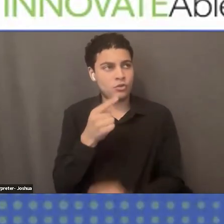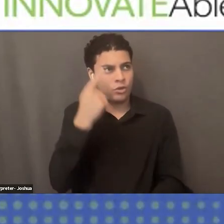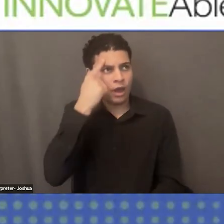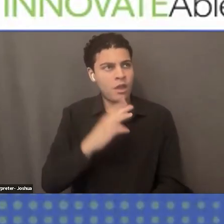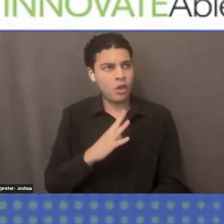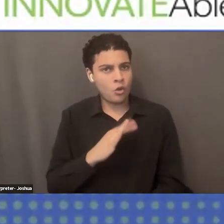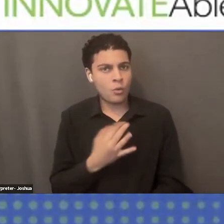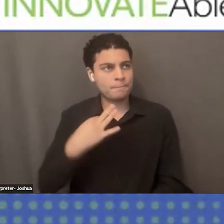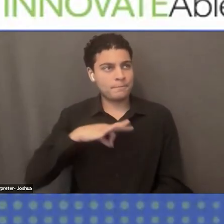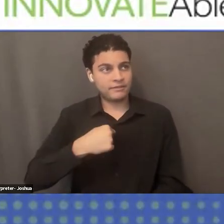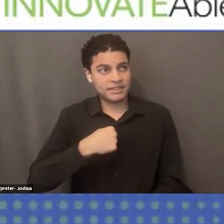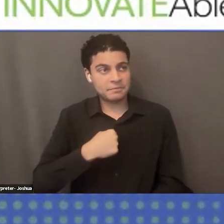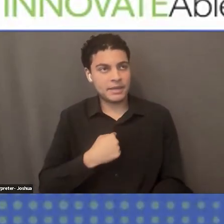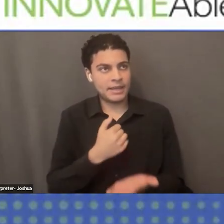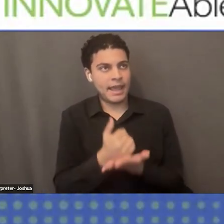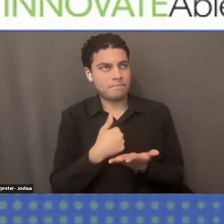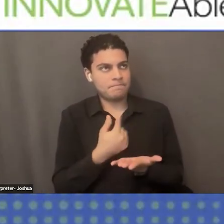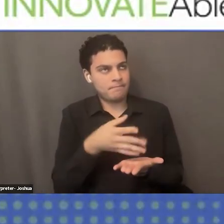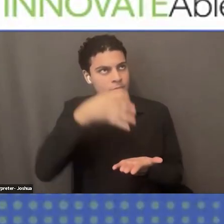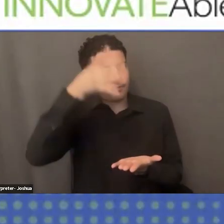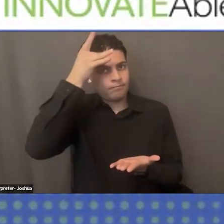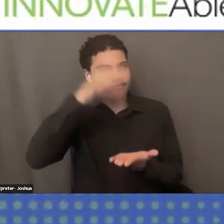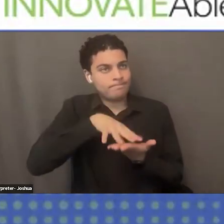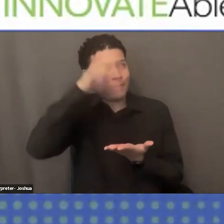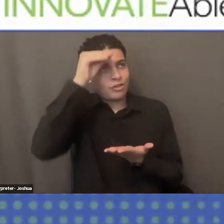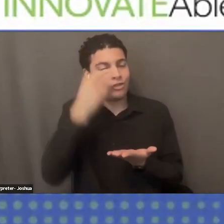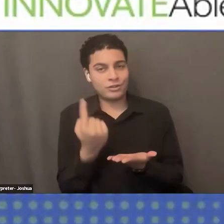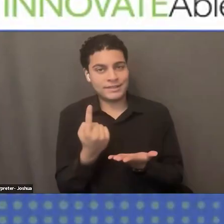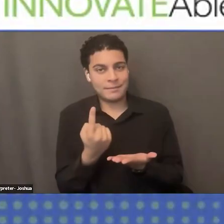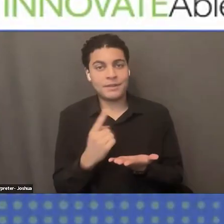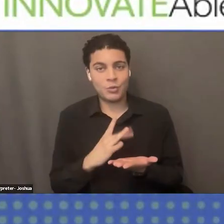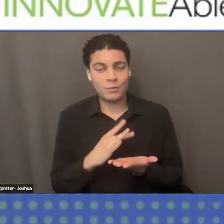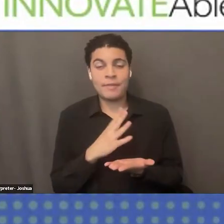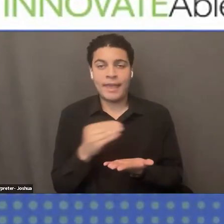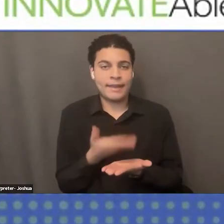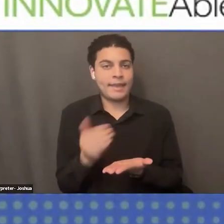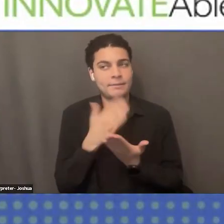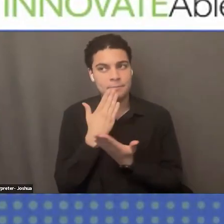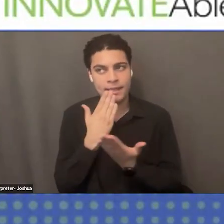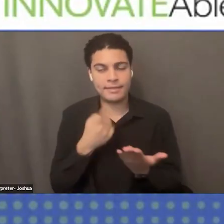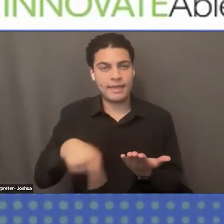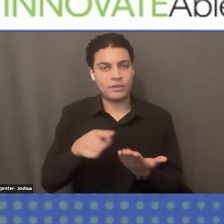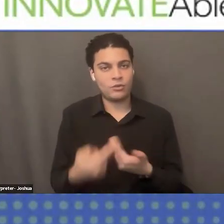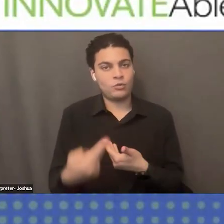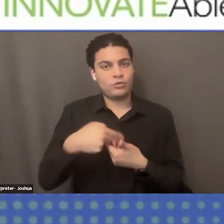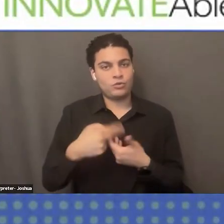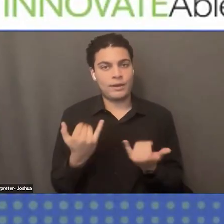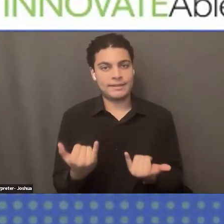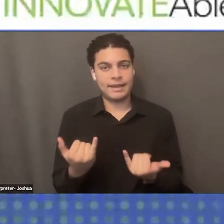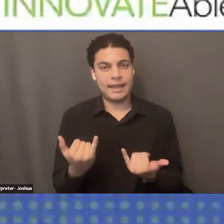future. And we're so glad that you were able to join us. We really, really would love to invite you to be part of